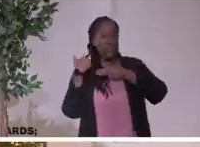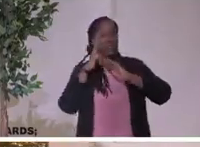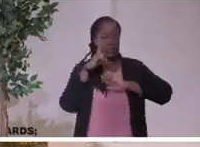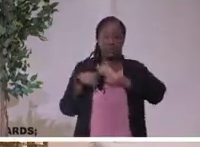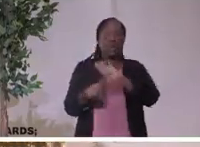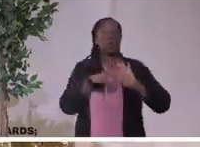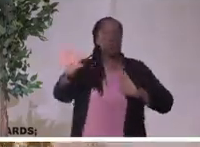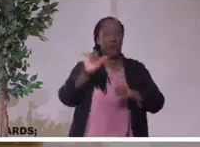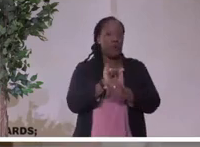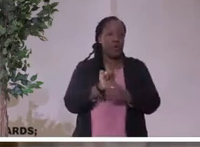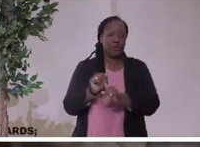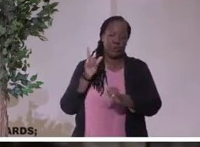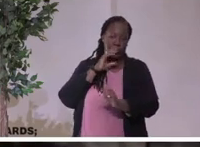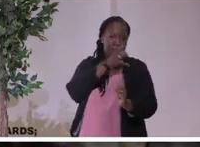well.